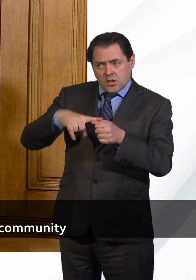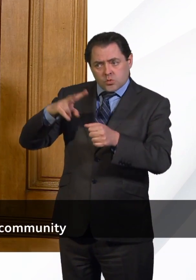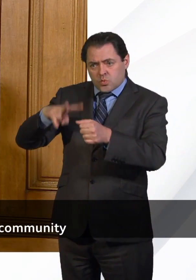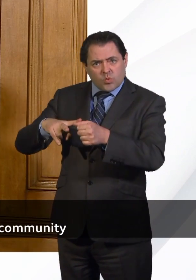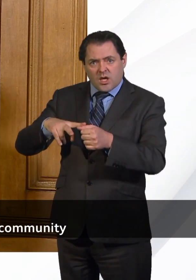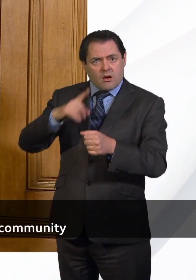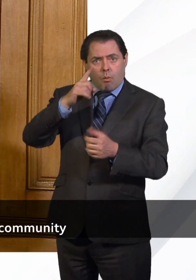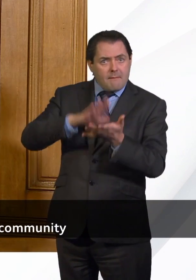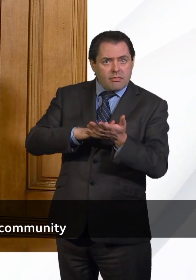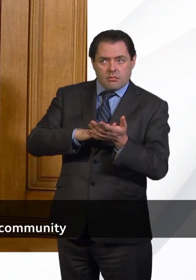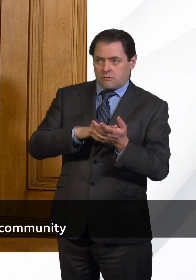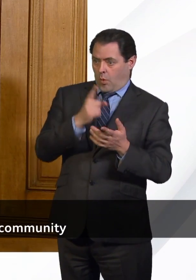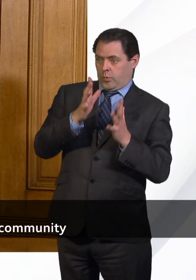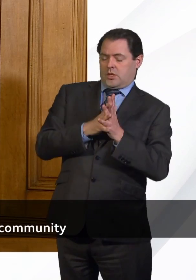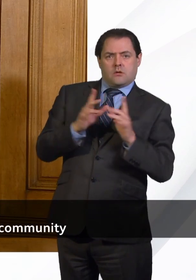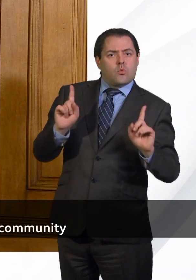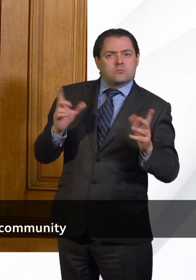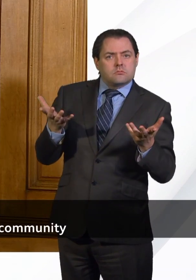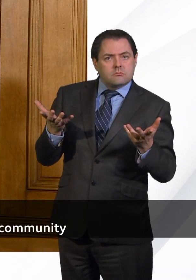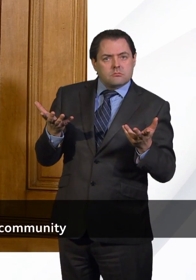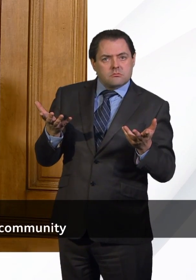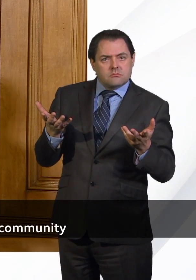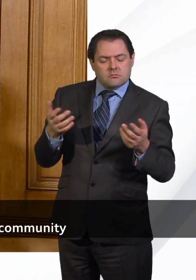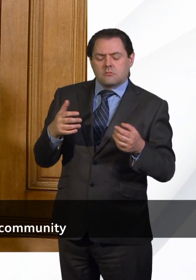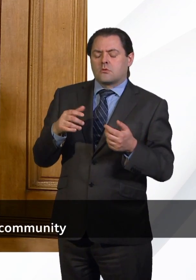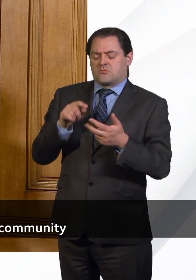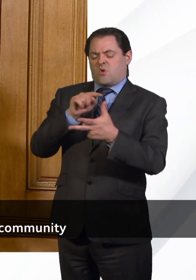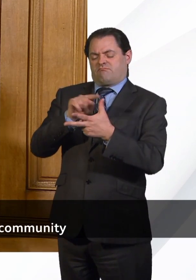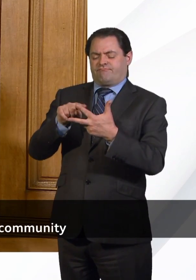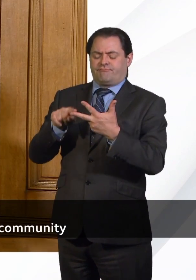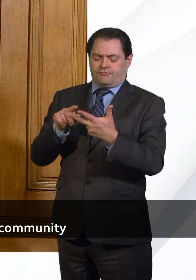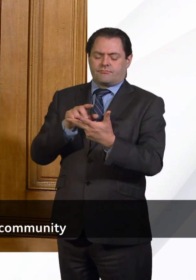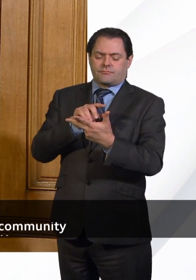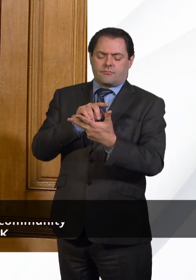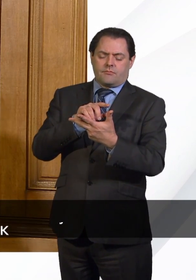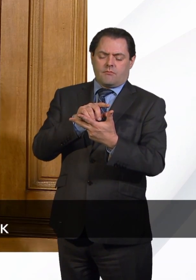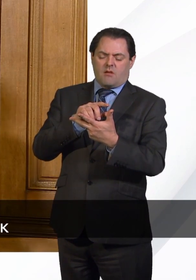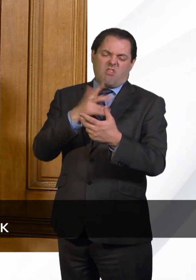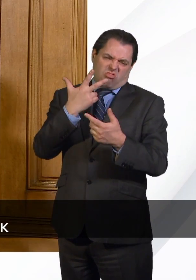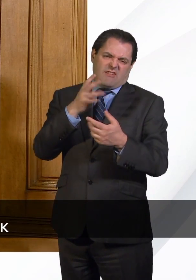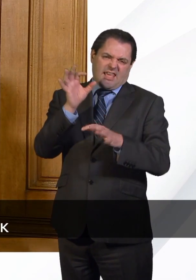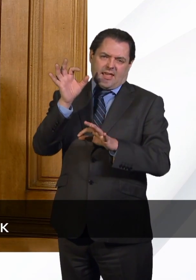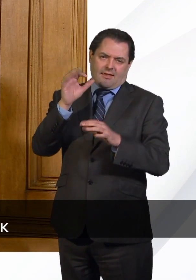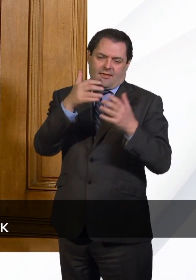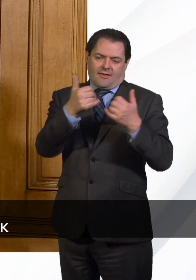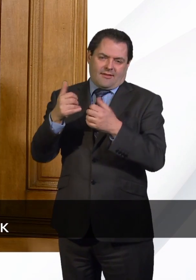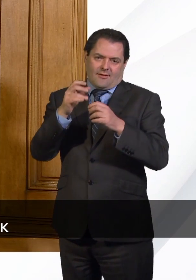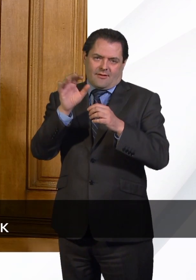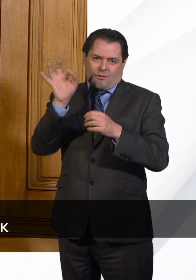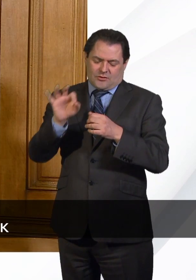that's kind of three questions, really. So let's chop this up into three answers. And the first answer